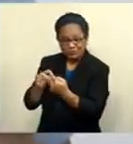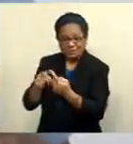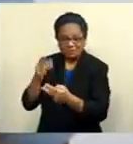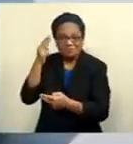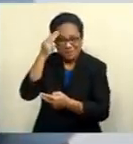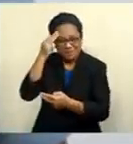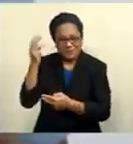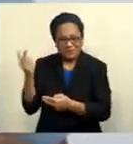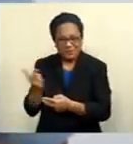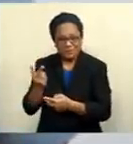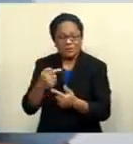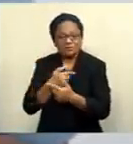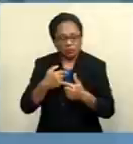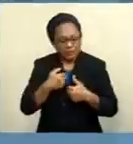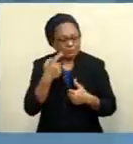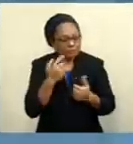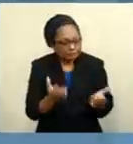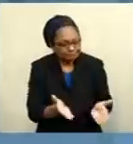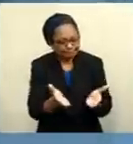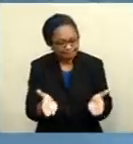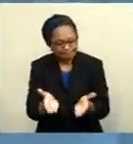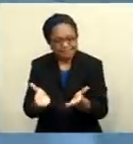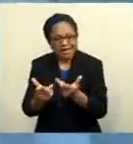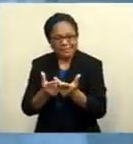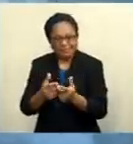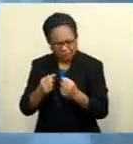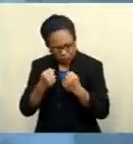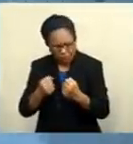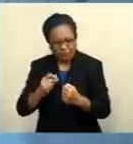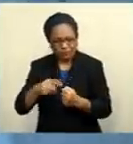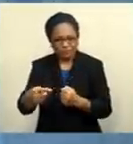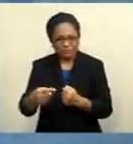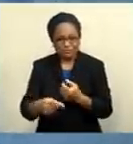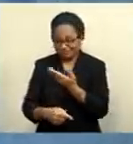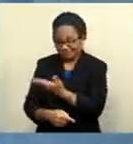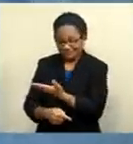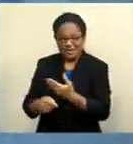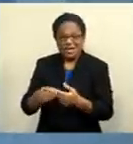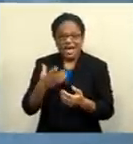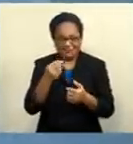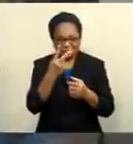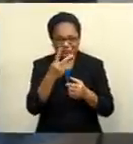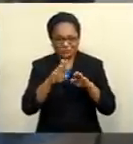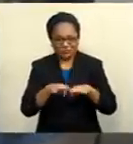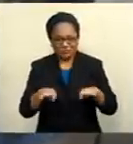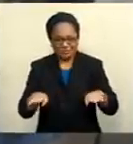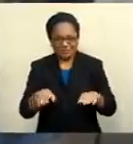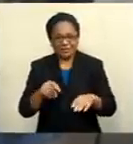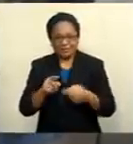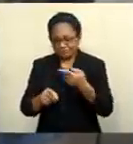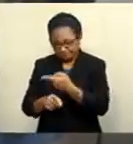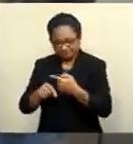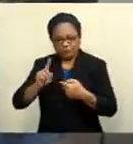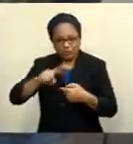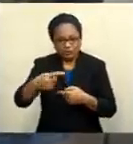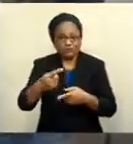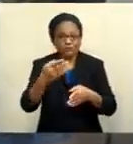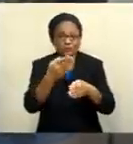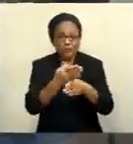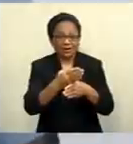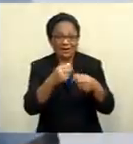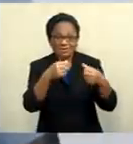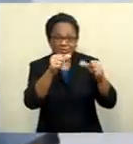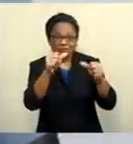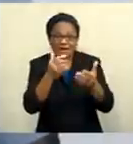trying to say to be strong and be strong. The mother of 2 says she is successfully performing her duty during this outbreak due to family